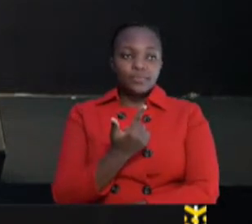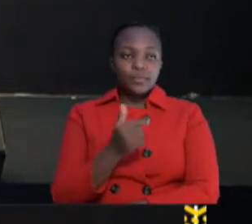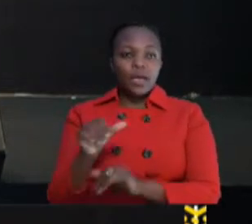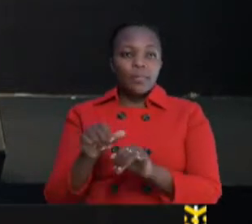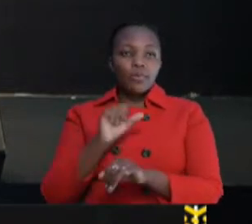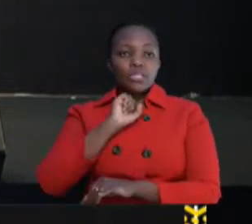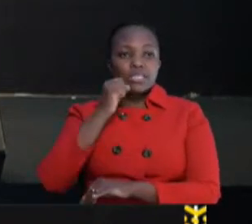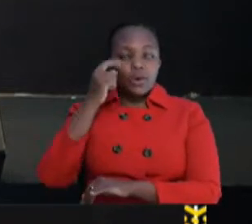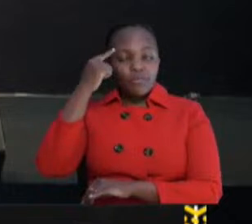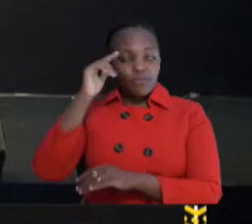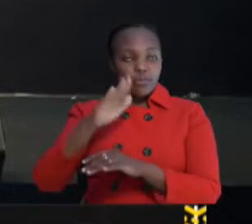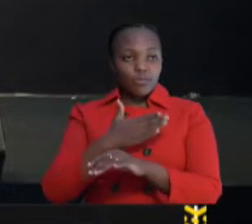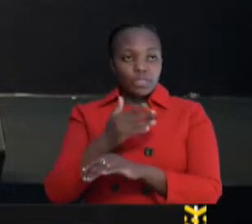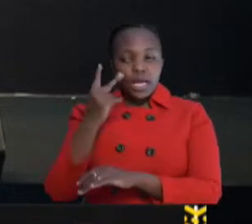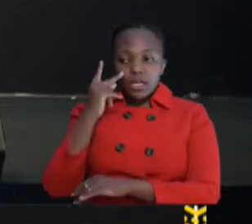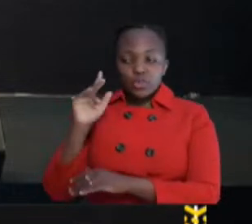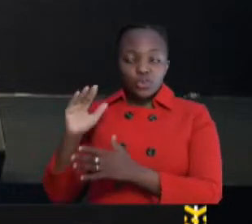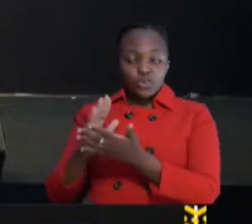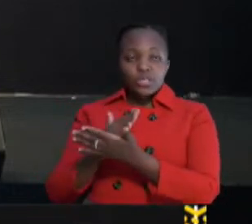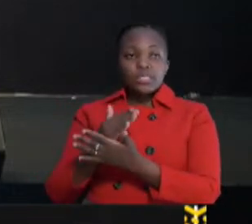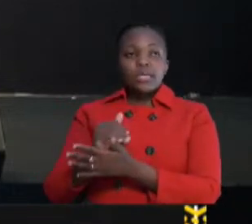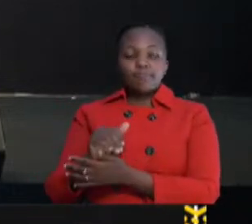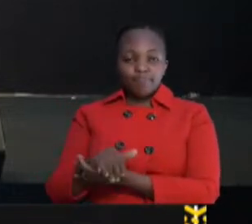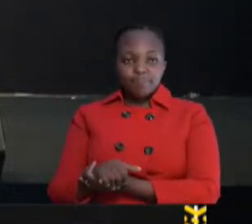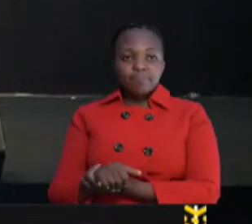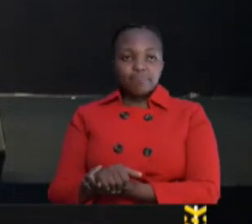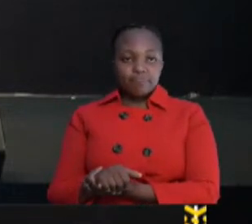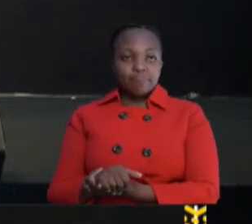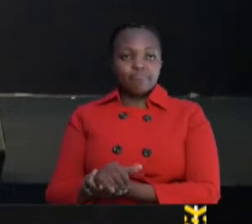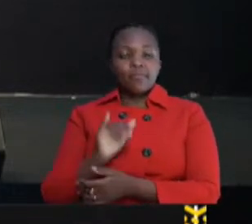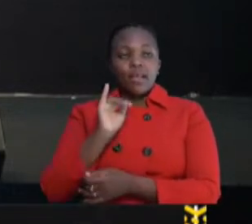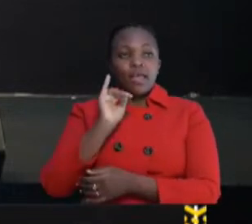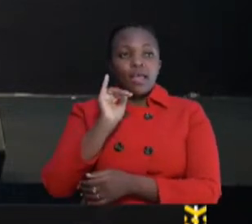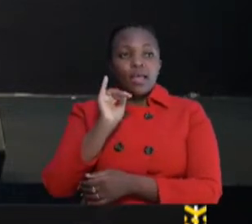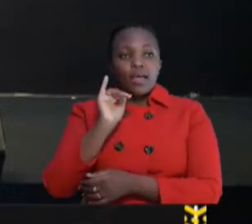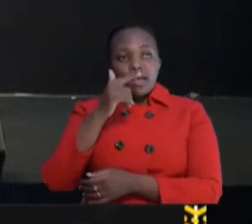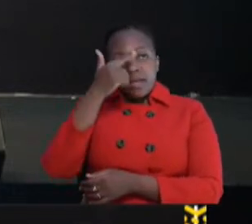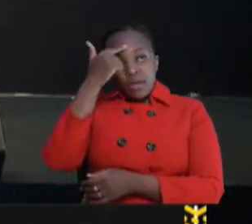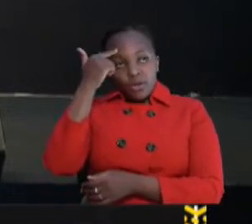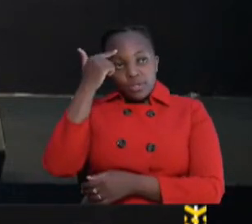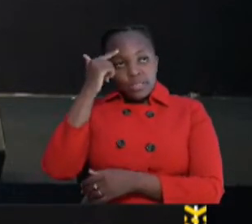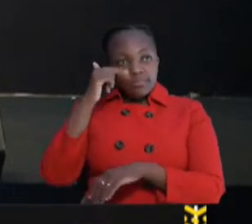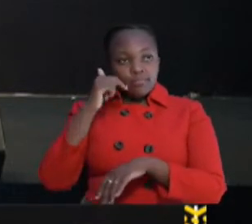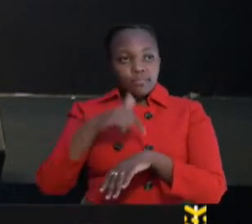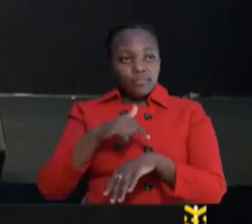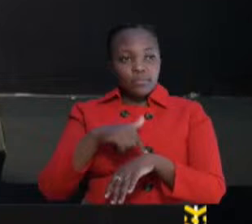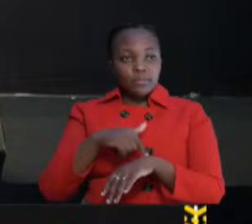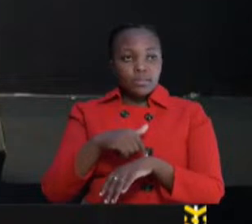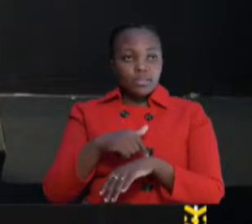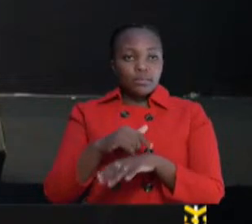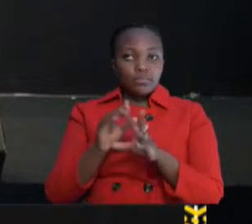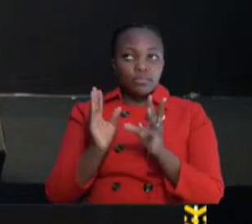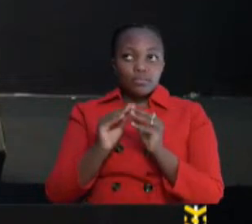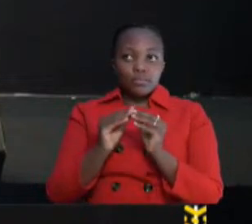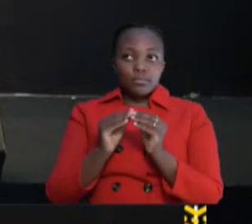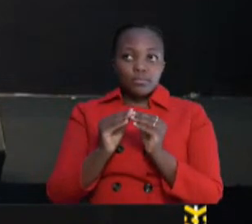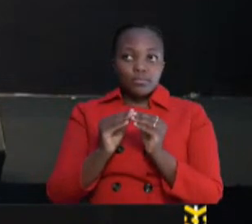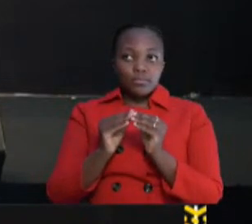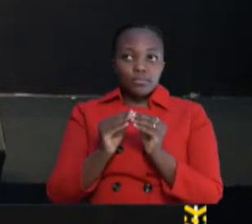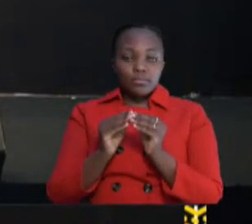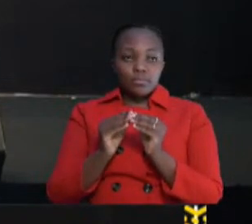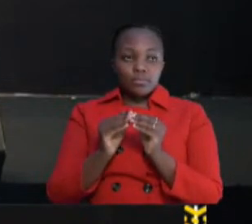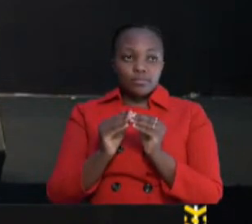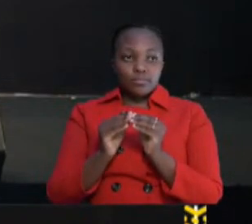Sound of Music just now, and I saw some heads being nodded, because eventually when you stumble on a content around Sound of Music, you would be